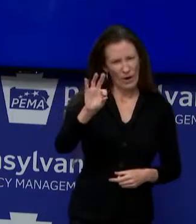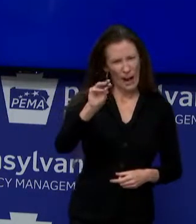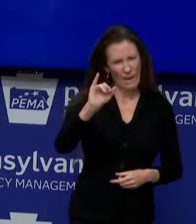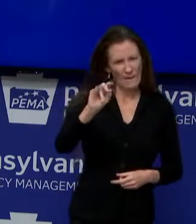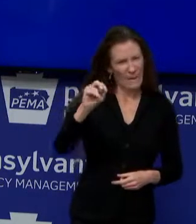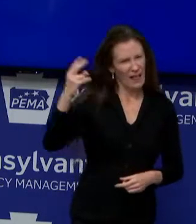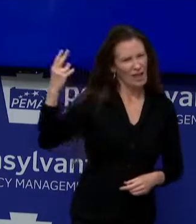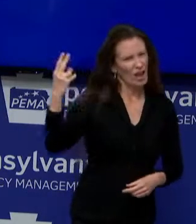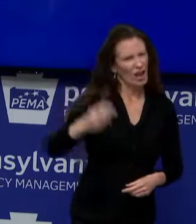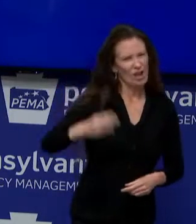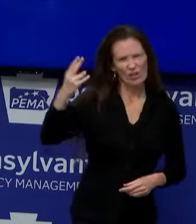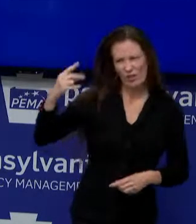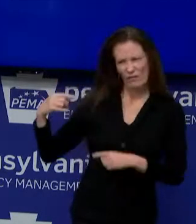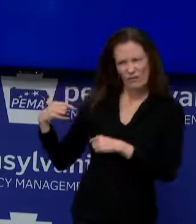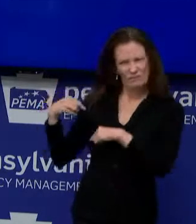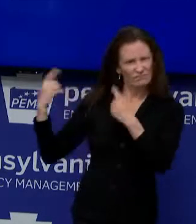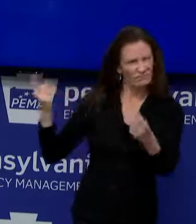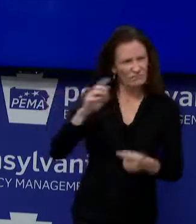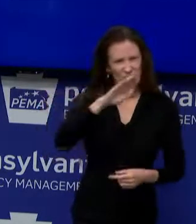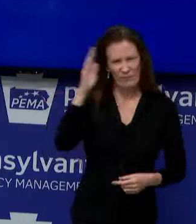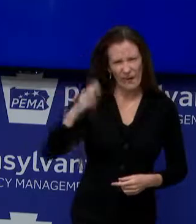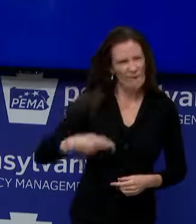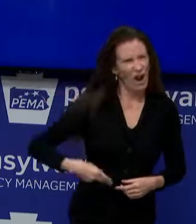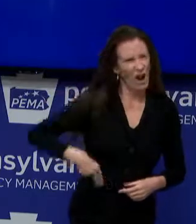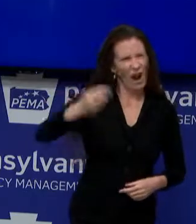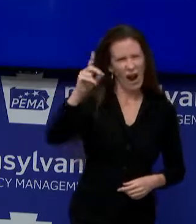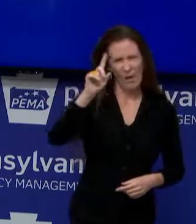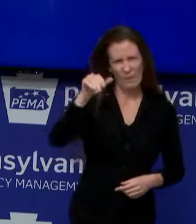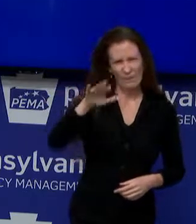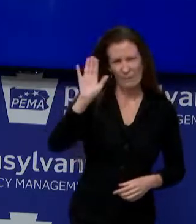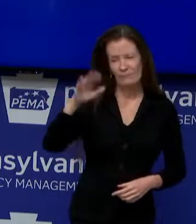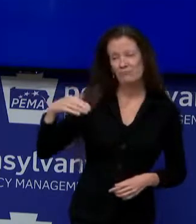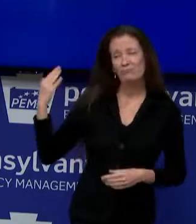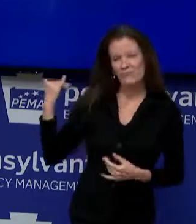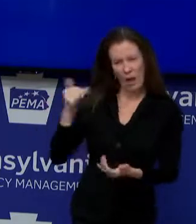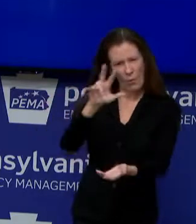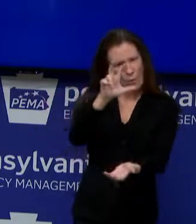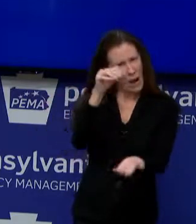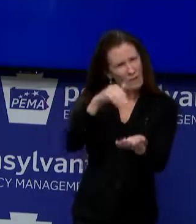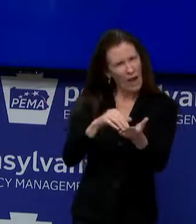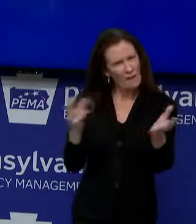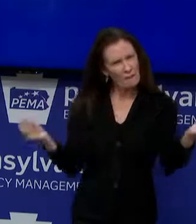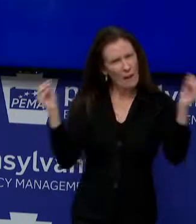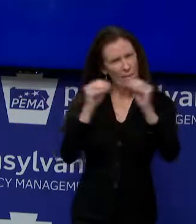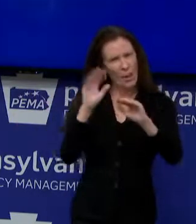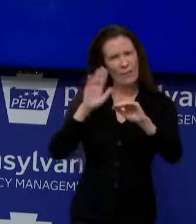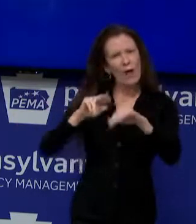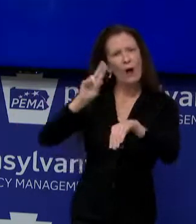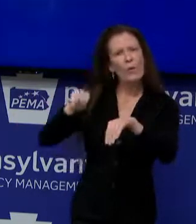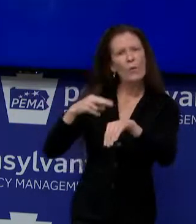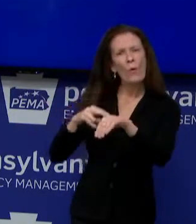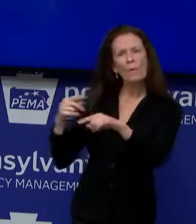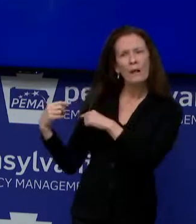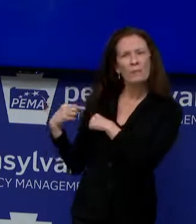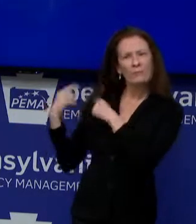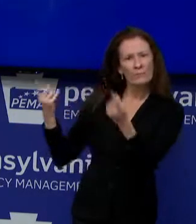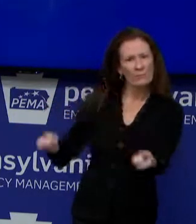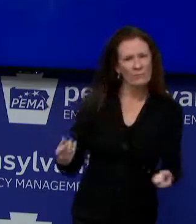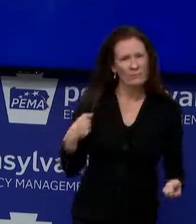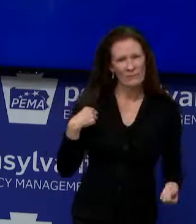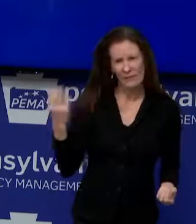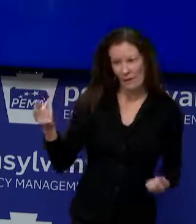300,000 more voters than ever before. And turnout in the November election included more than 6.9 million